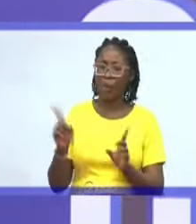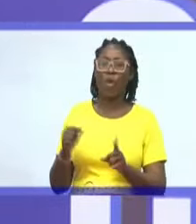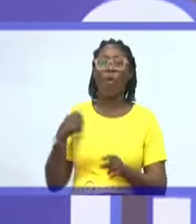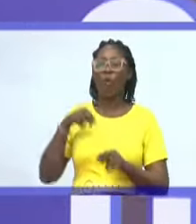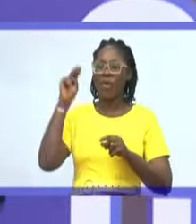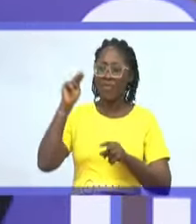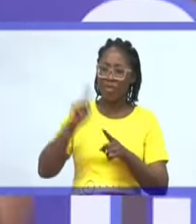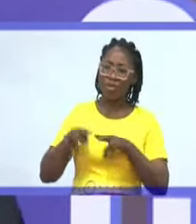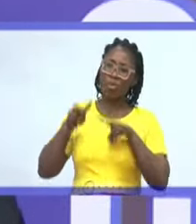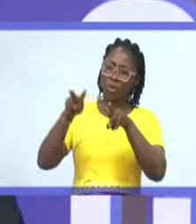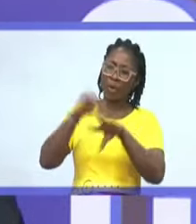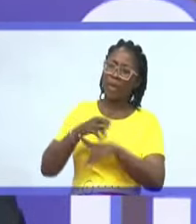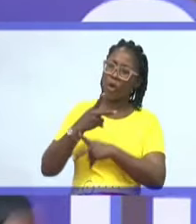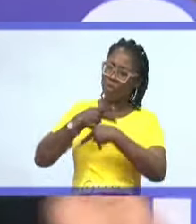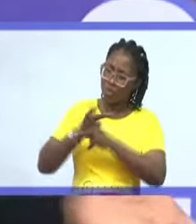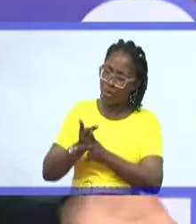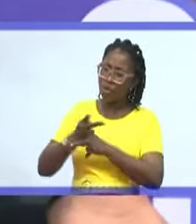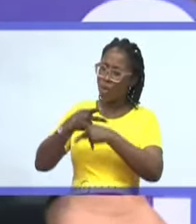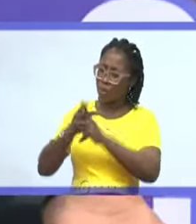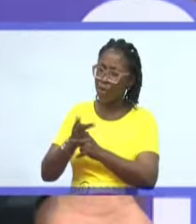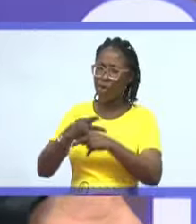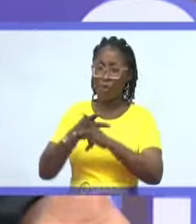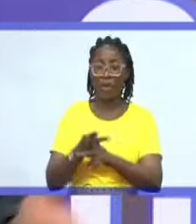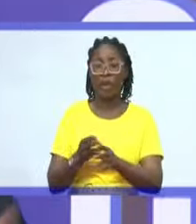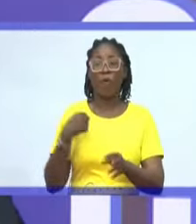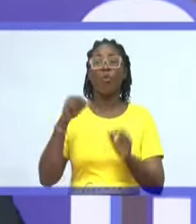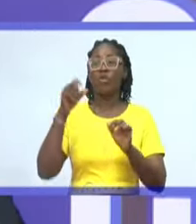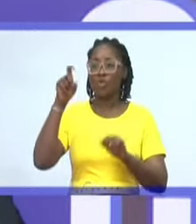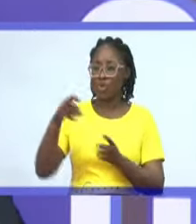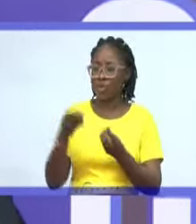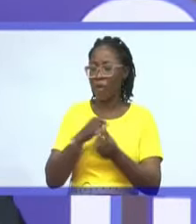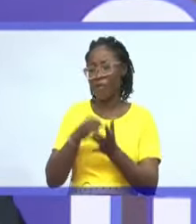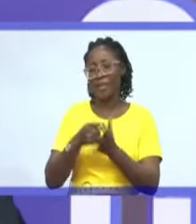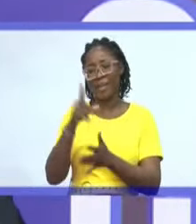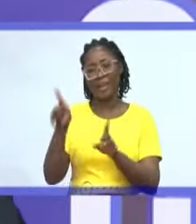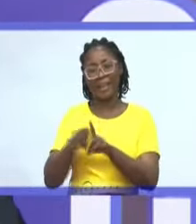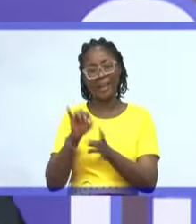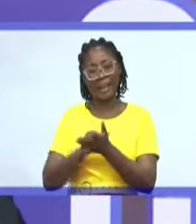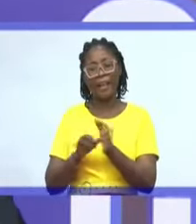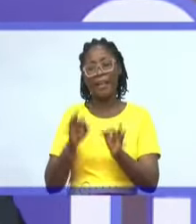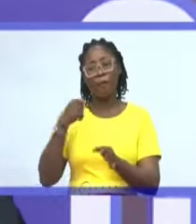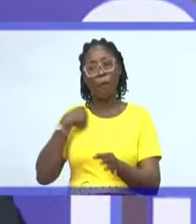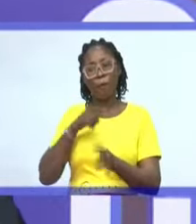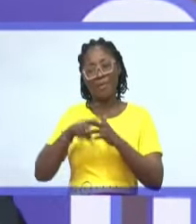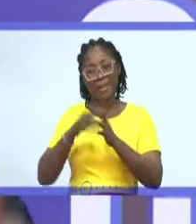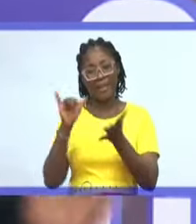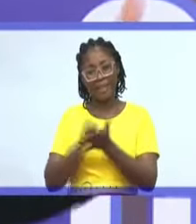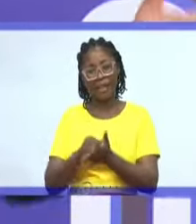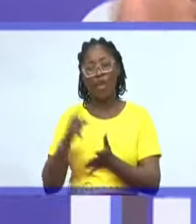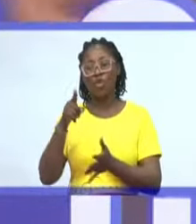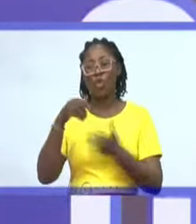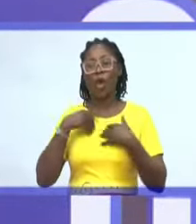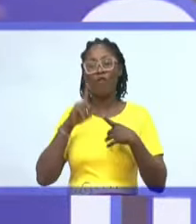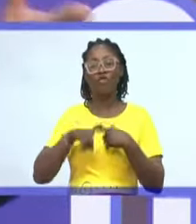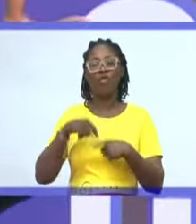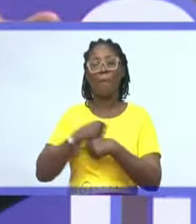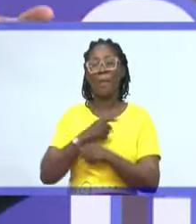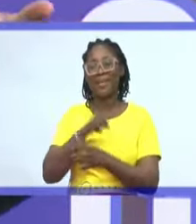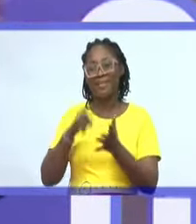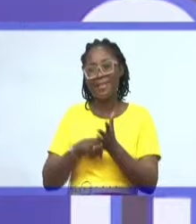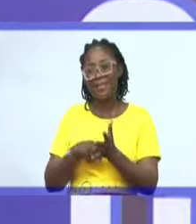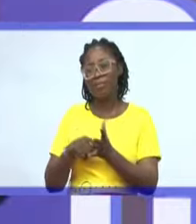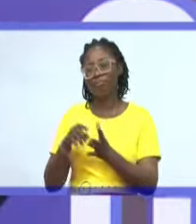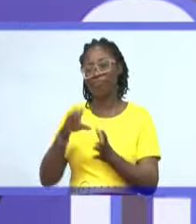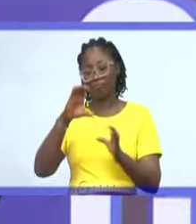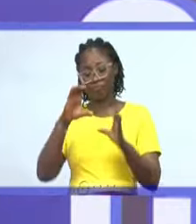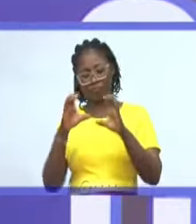production. We'll start solving that problem. Otherwise, you're going to have a problem. And once you start doing it, you have to merge these two rates.